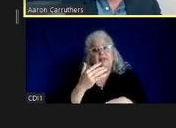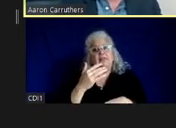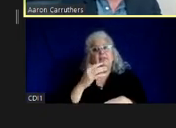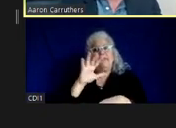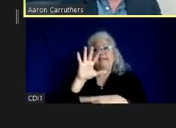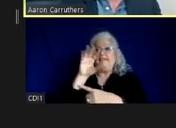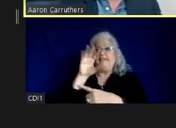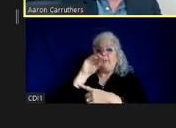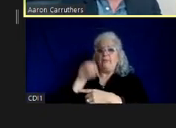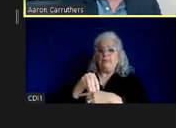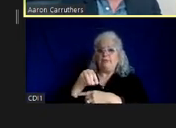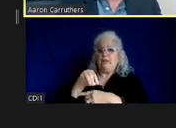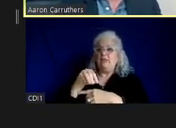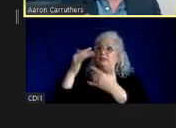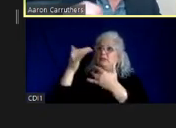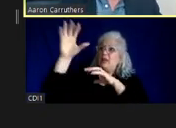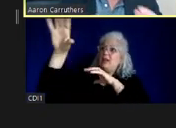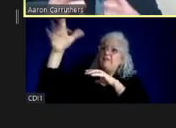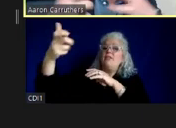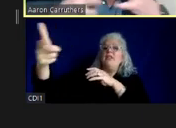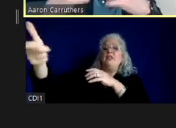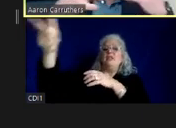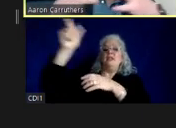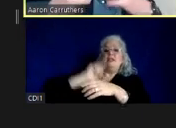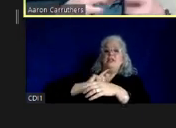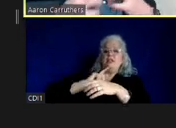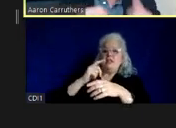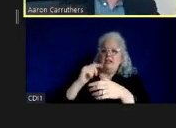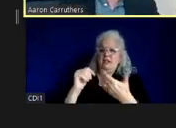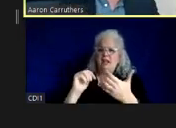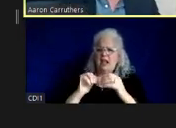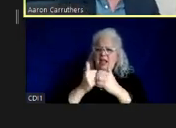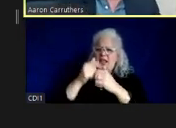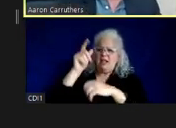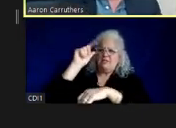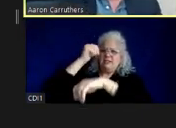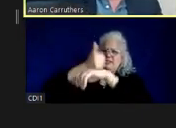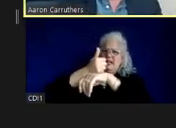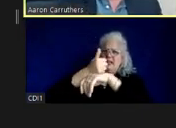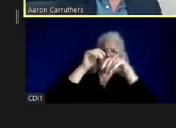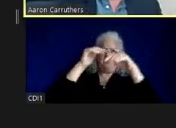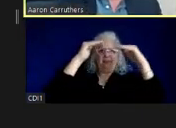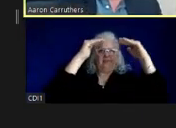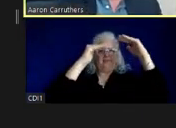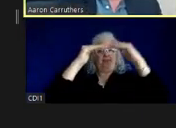with the state's own priorities. So it's a matter of working it out and getting it reconciled.